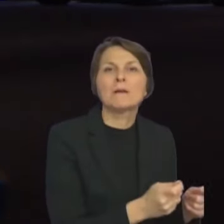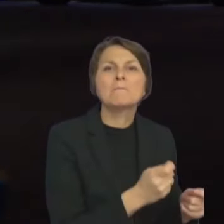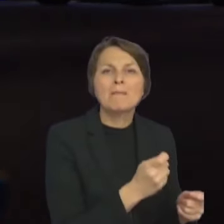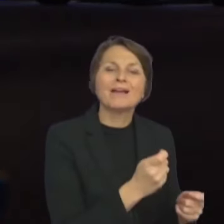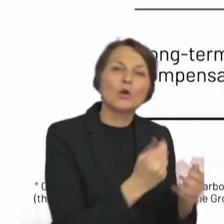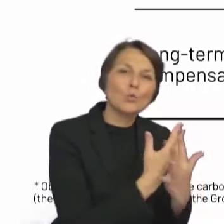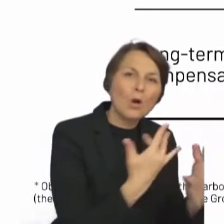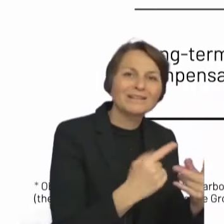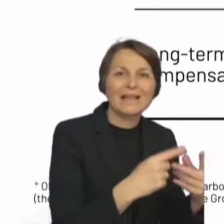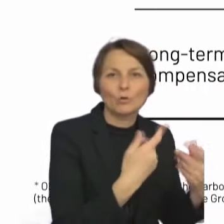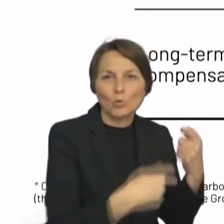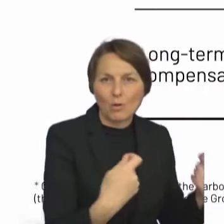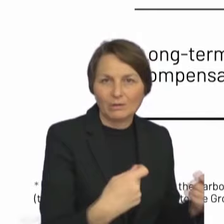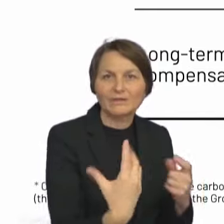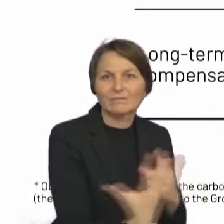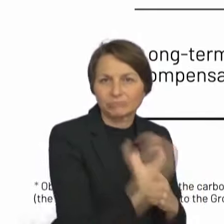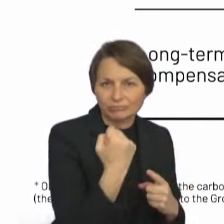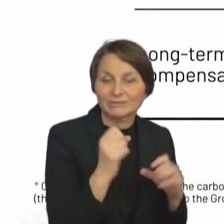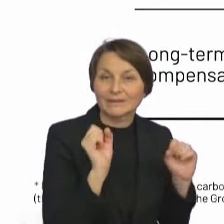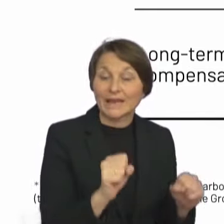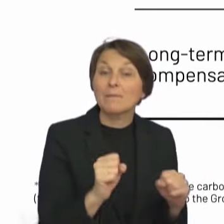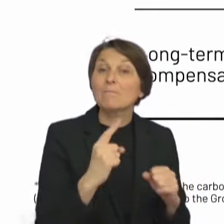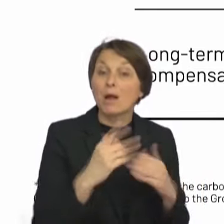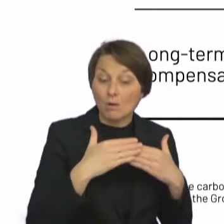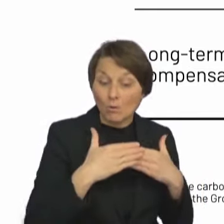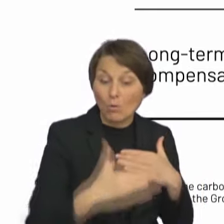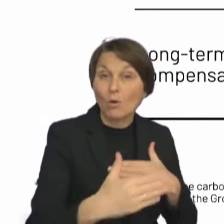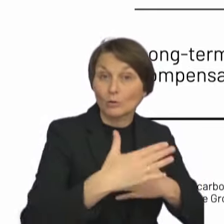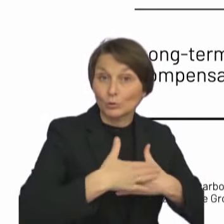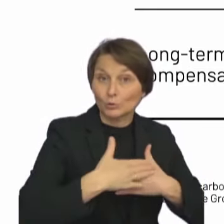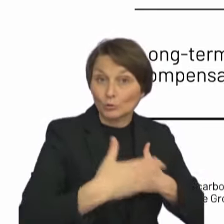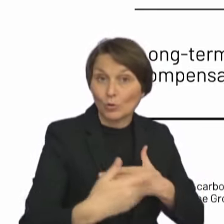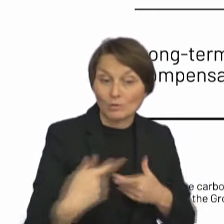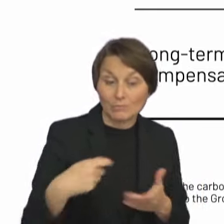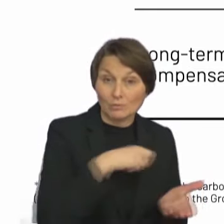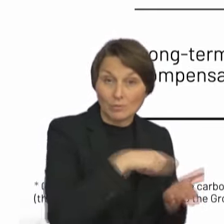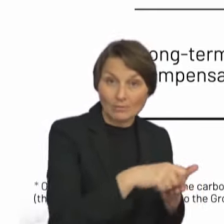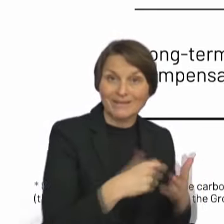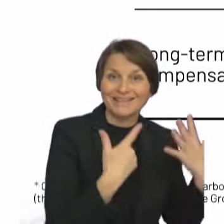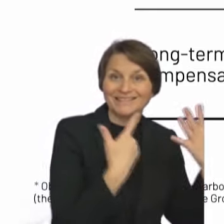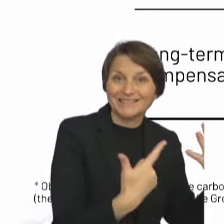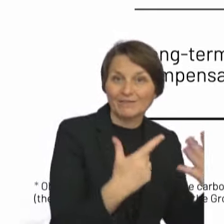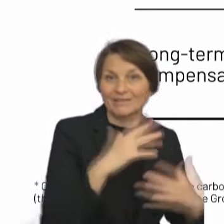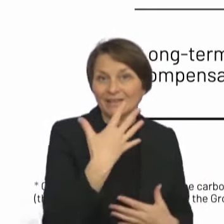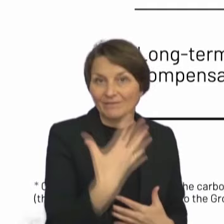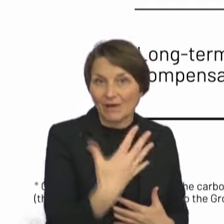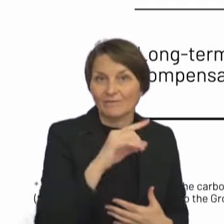criteria, and a long-term compensation consisting of 75,000 performance shares,